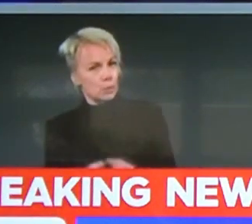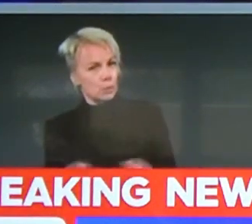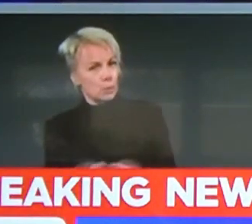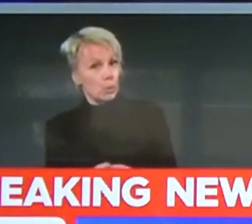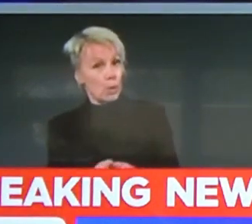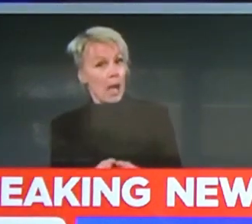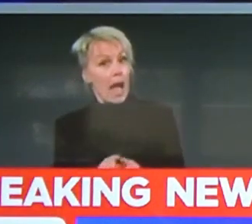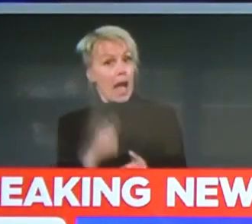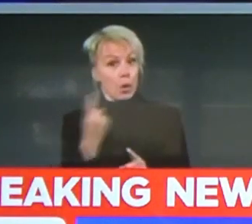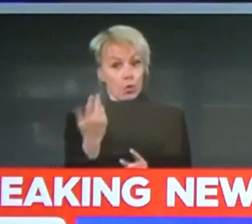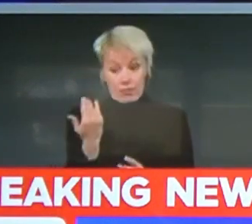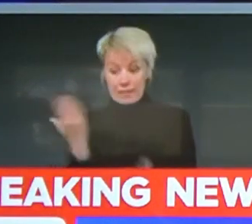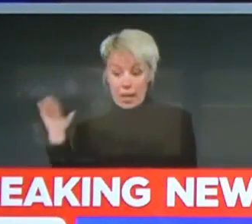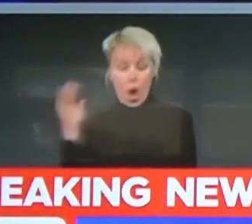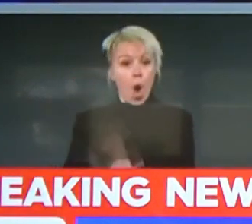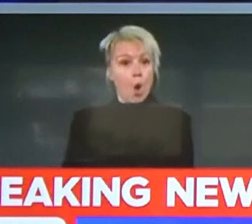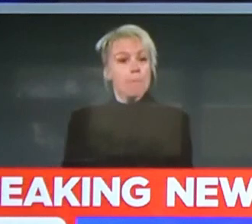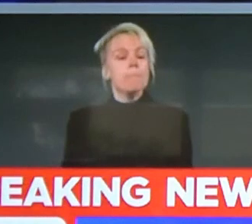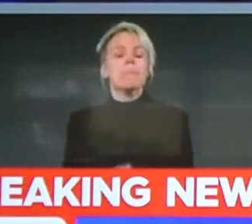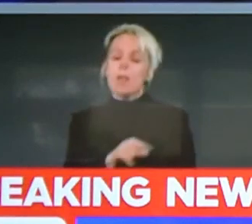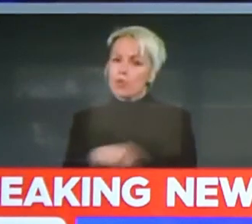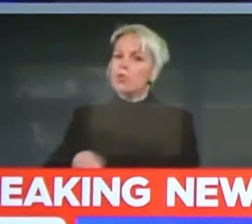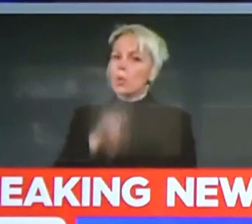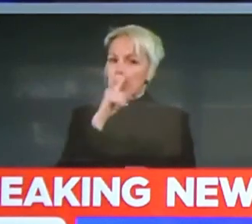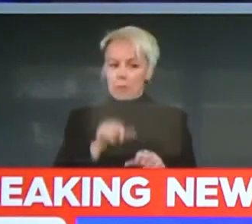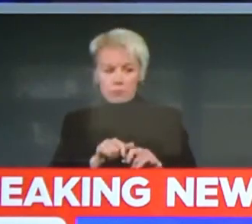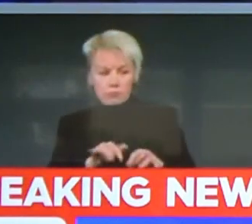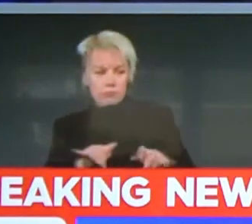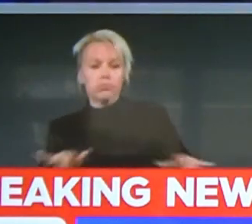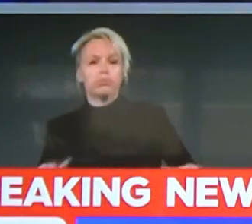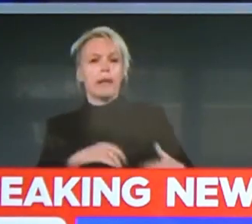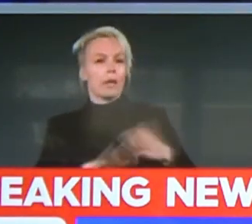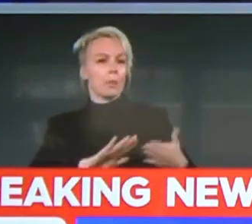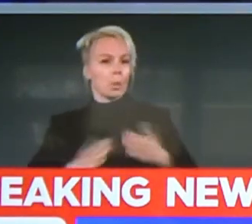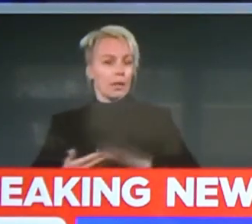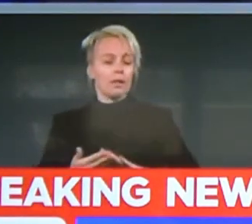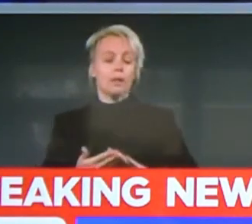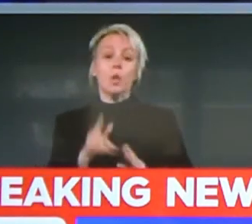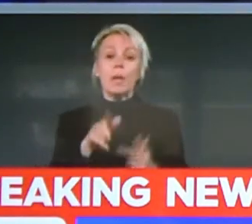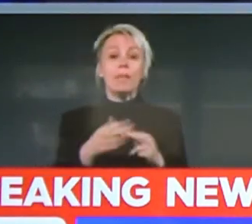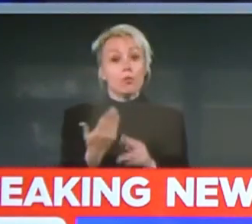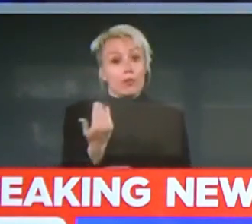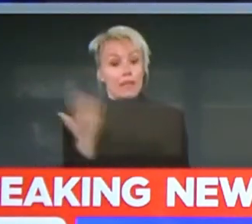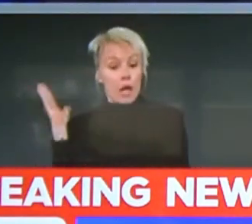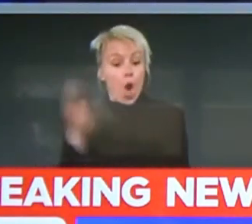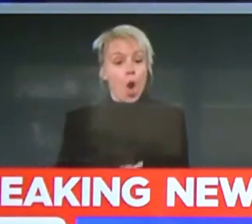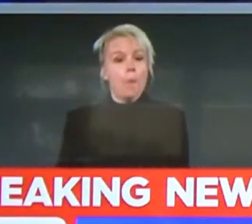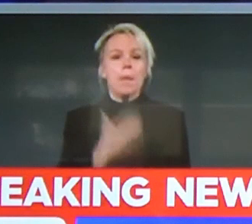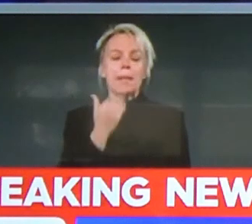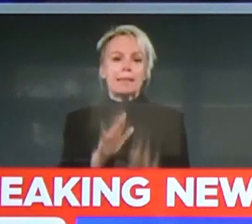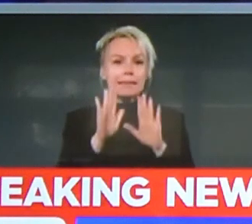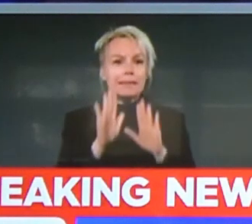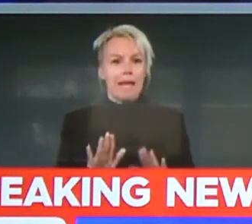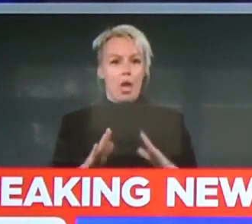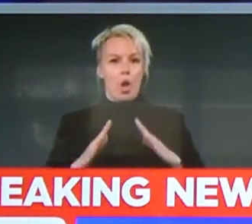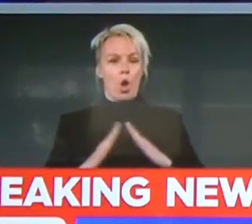community over the recent weeks. So return travellers, please stay at home. Don't go anywhere on the